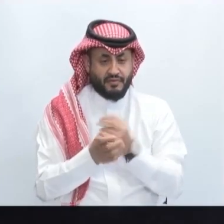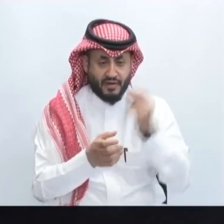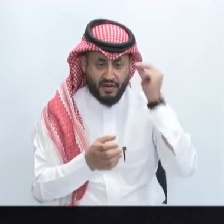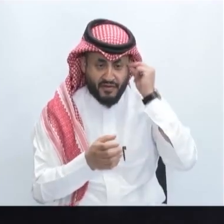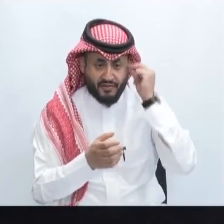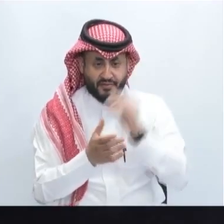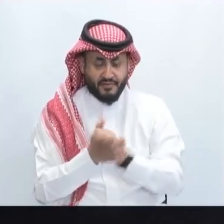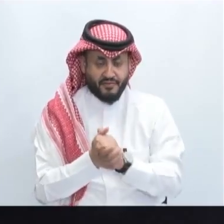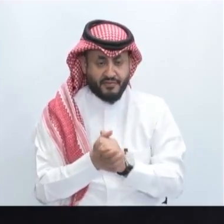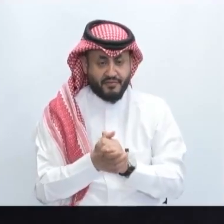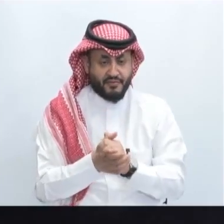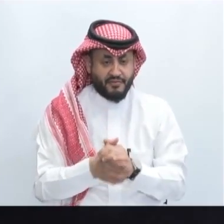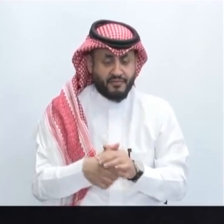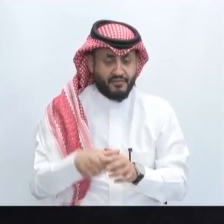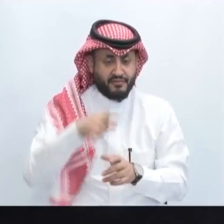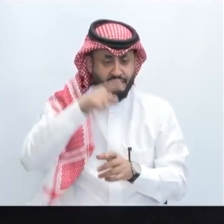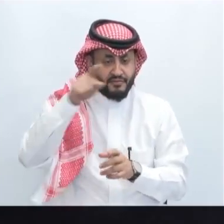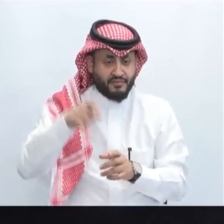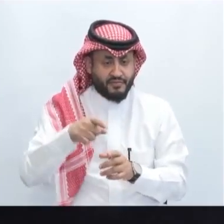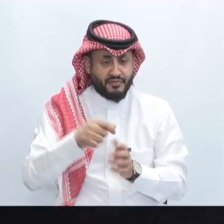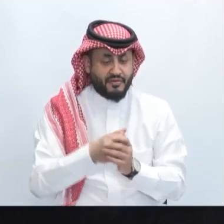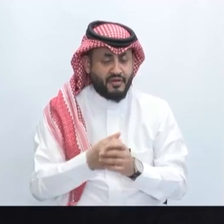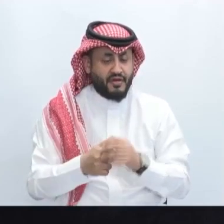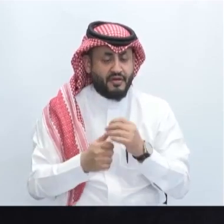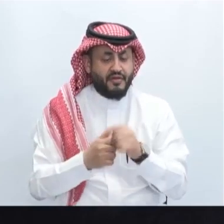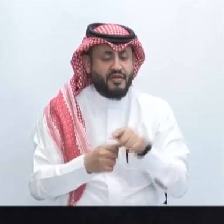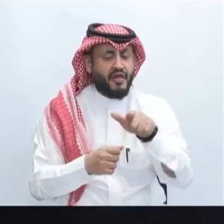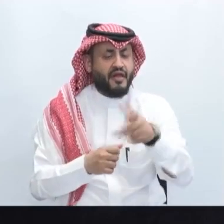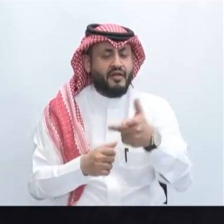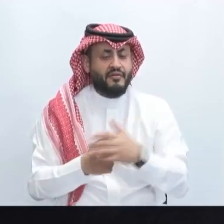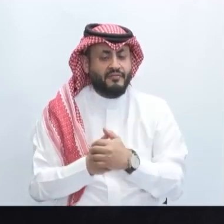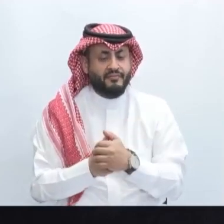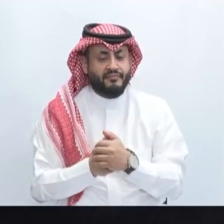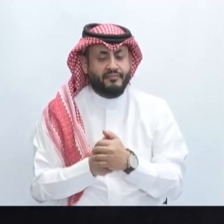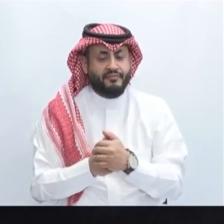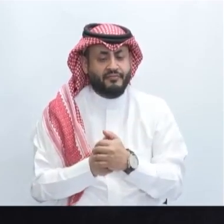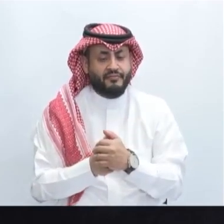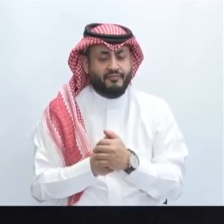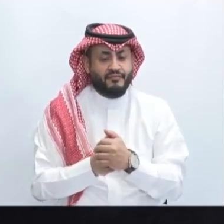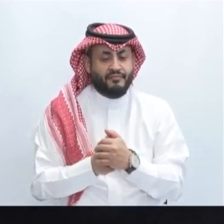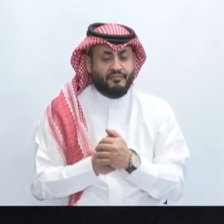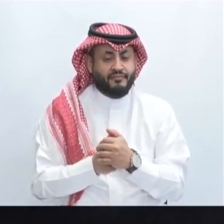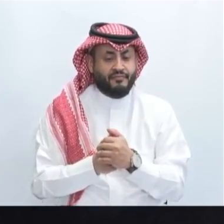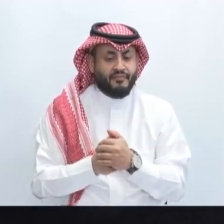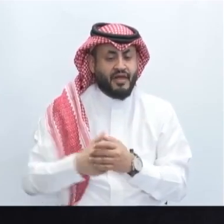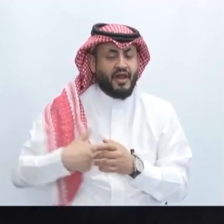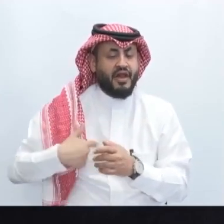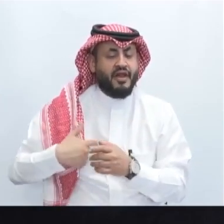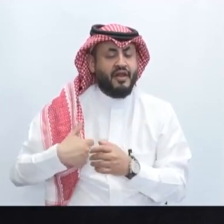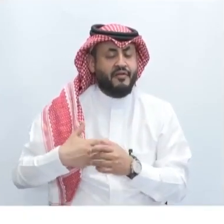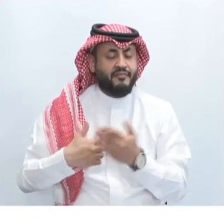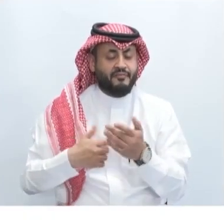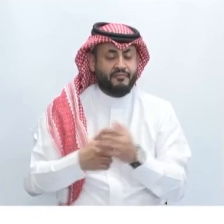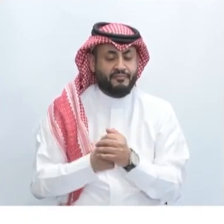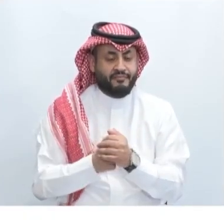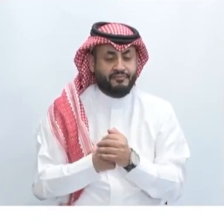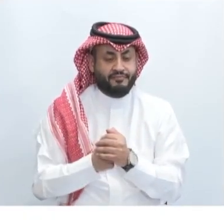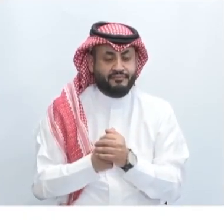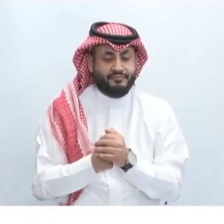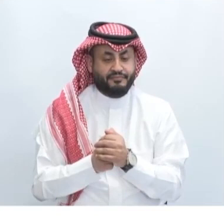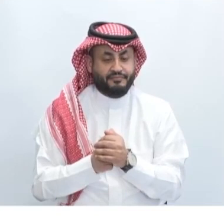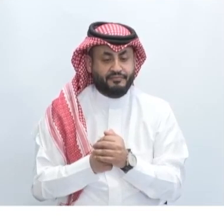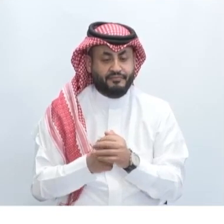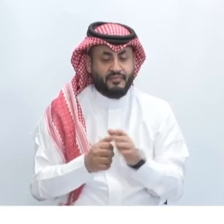to ask and say who something is using by the person name. So